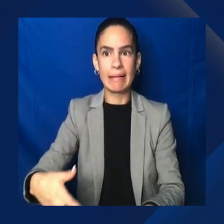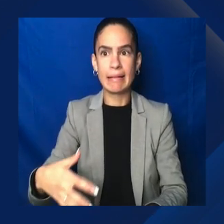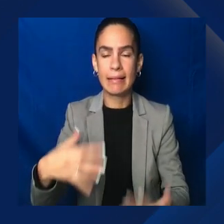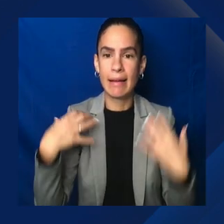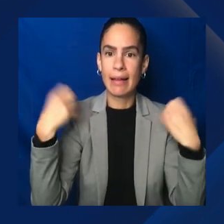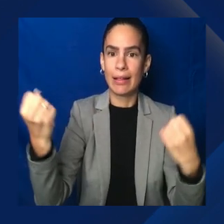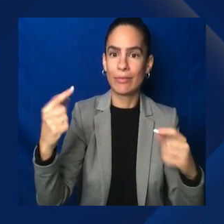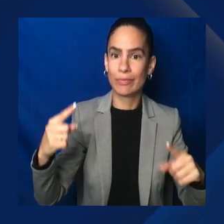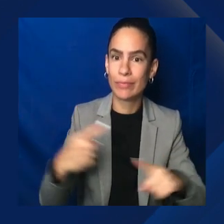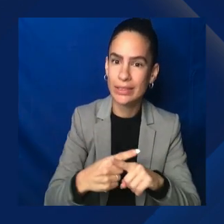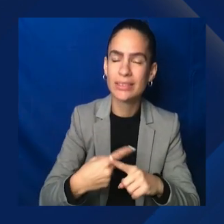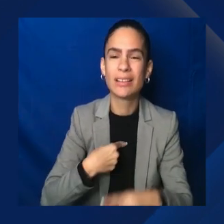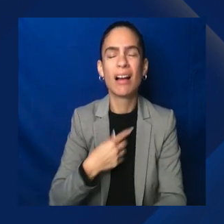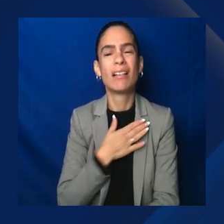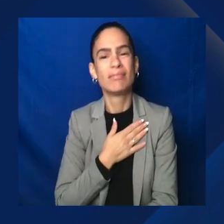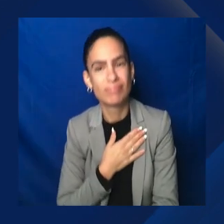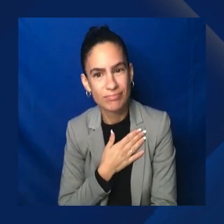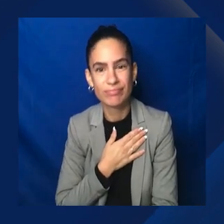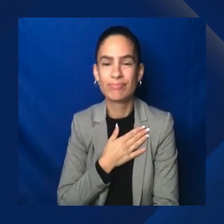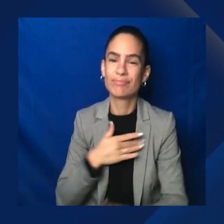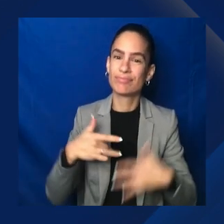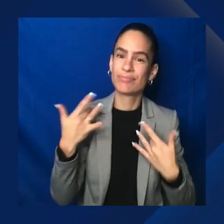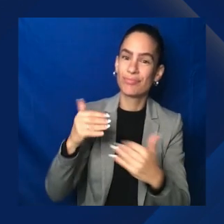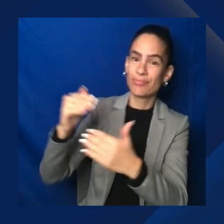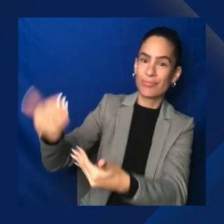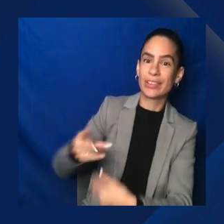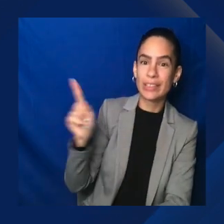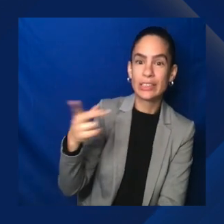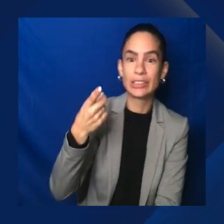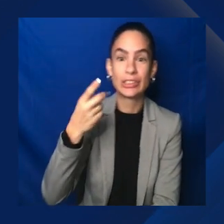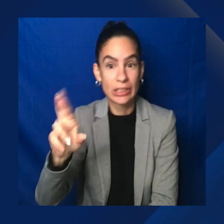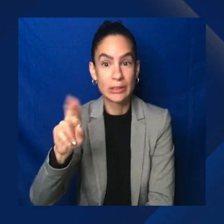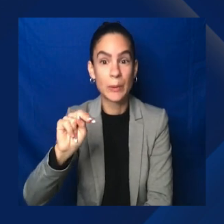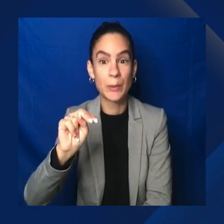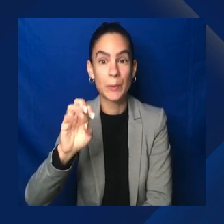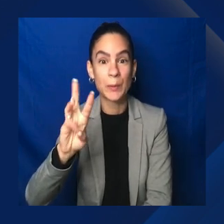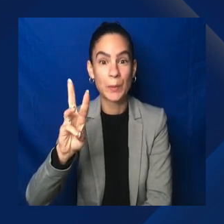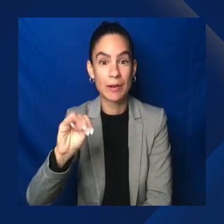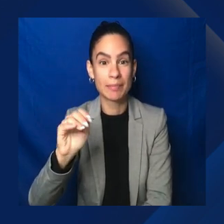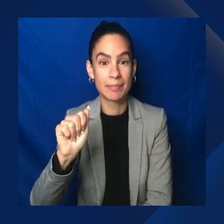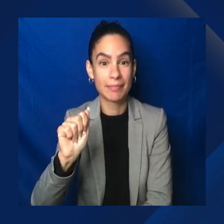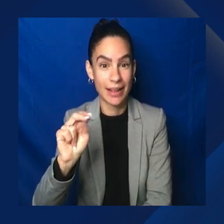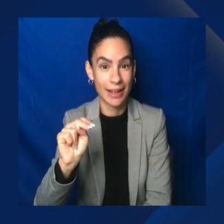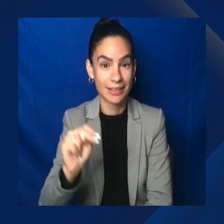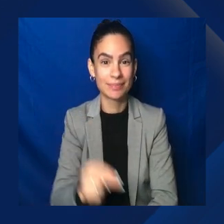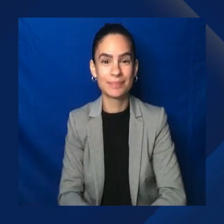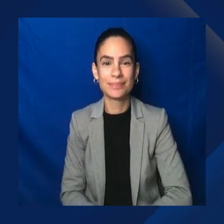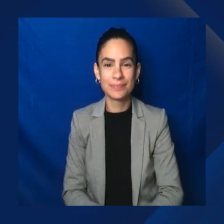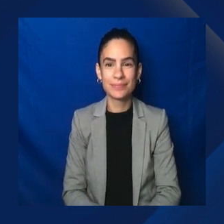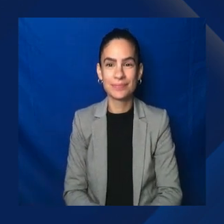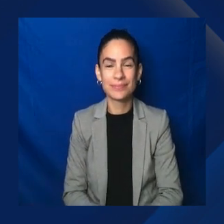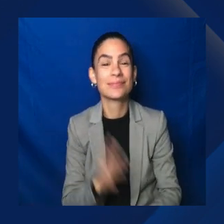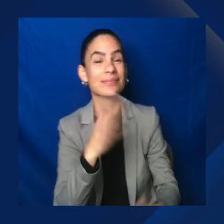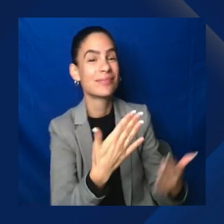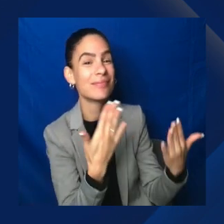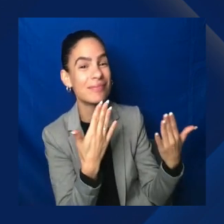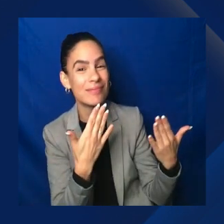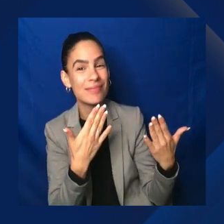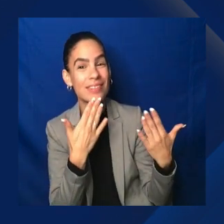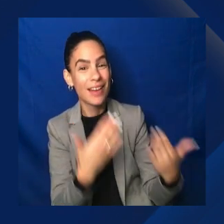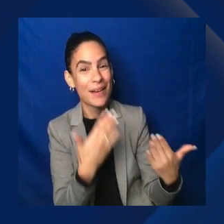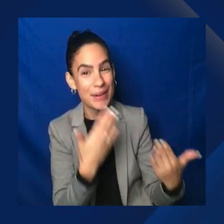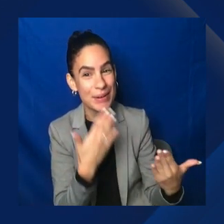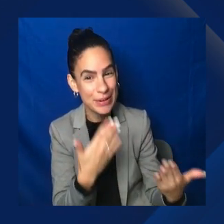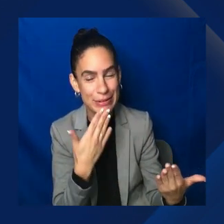join us today. Well, thank you, Dr. Adams, for the opportunity to talk just briefly about